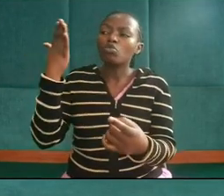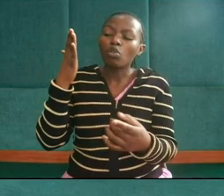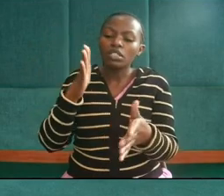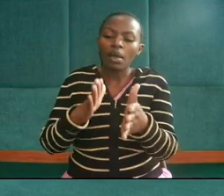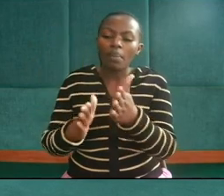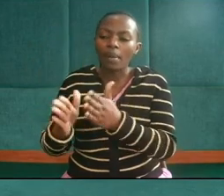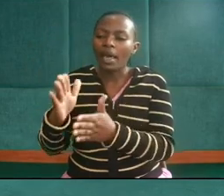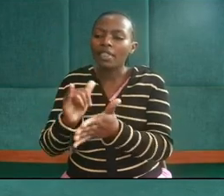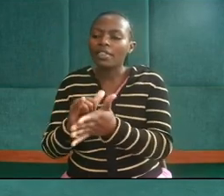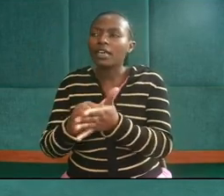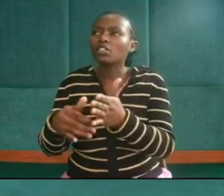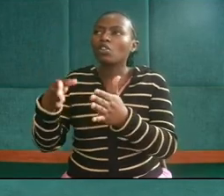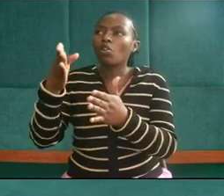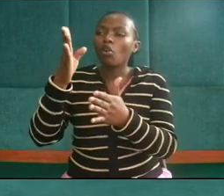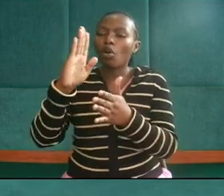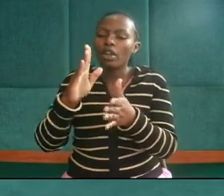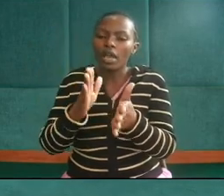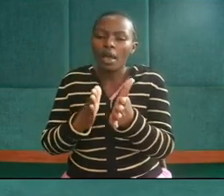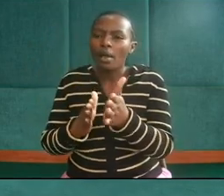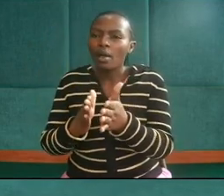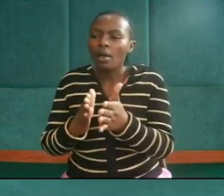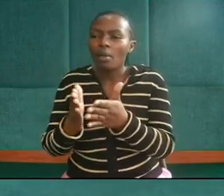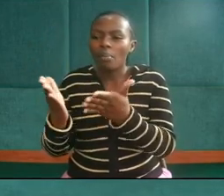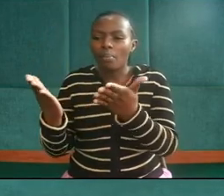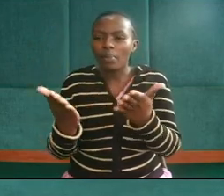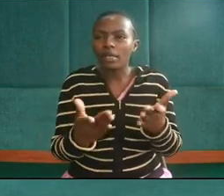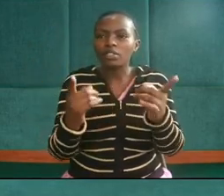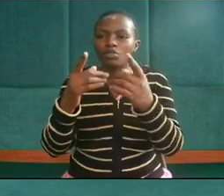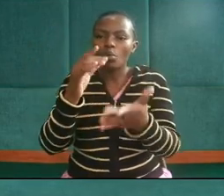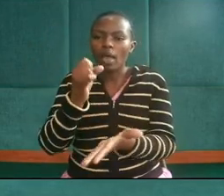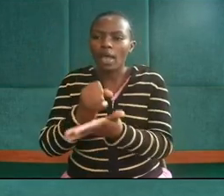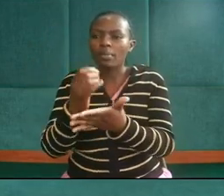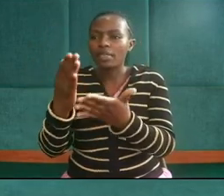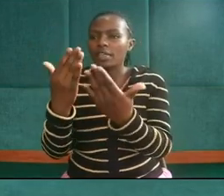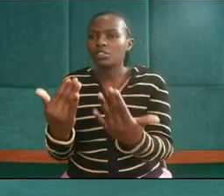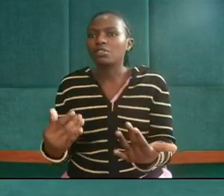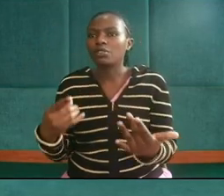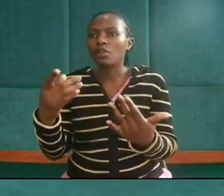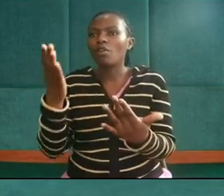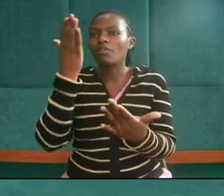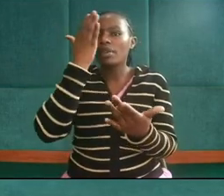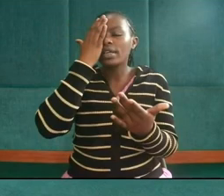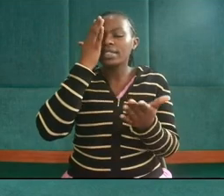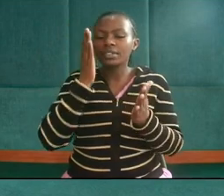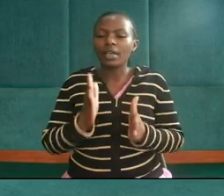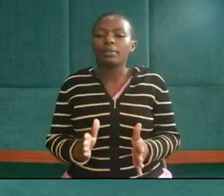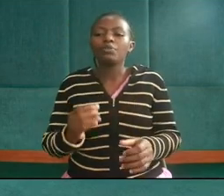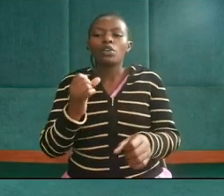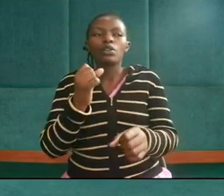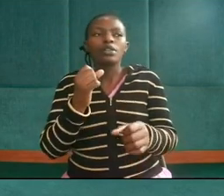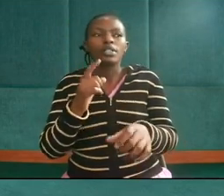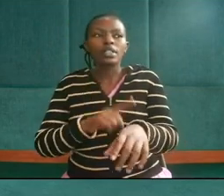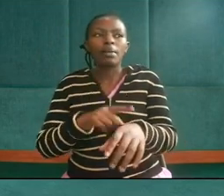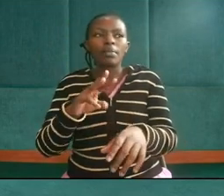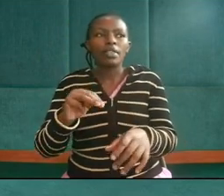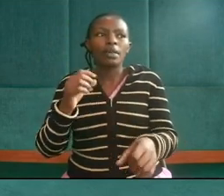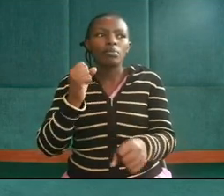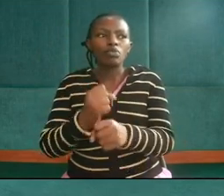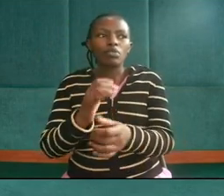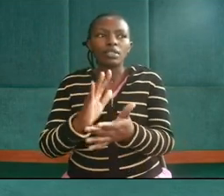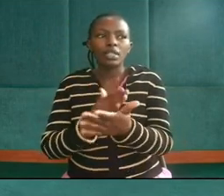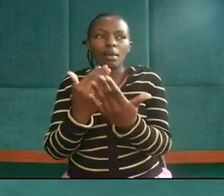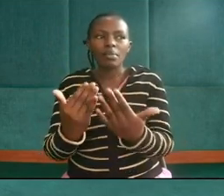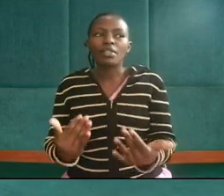in place to help us, to help the children of Israel when they do something wrong. And